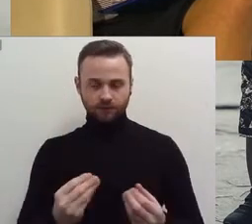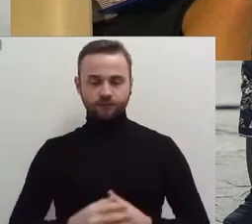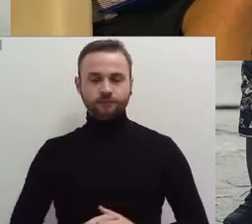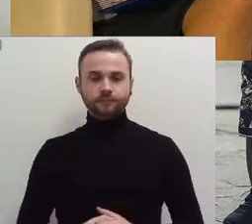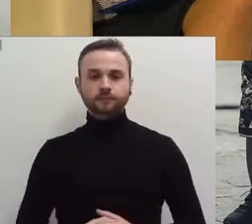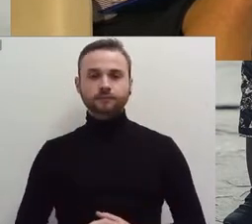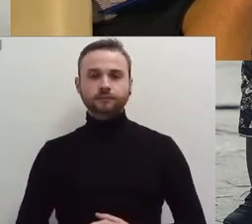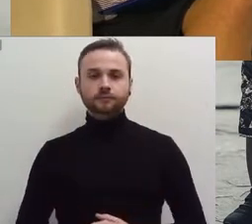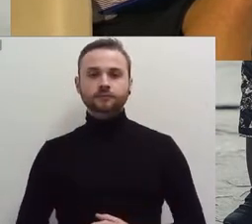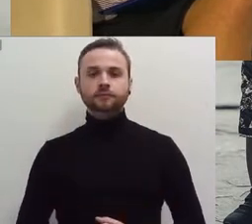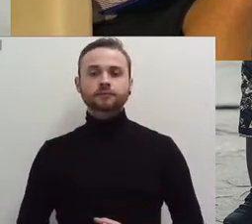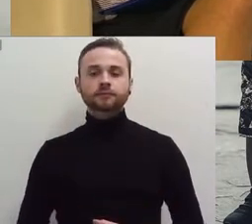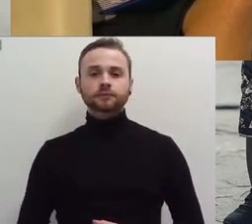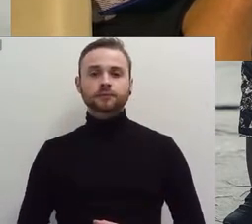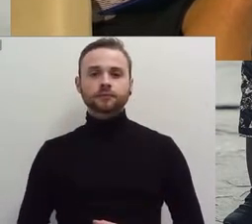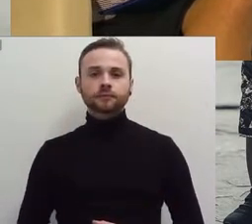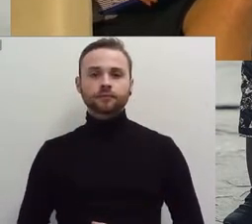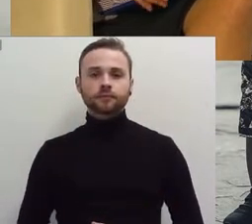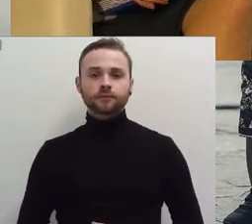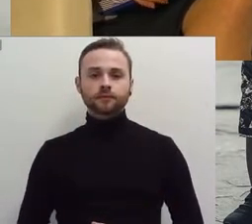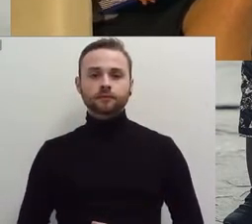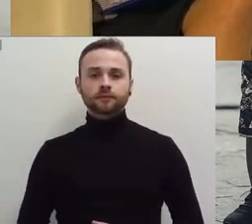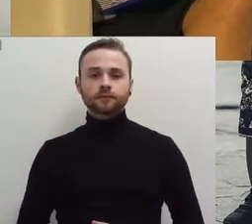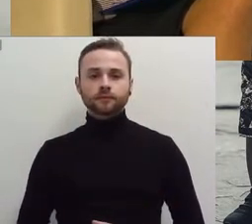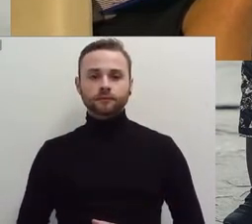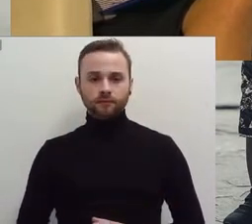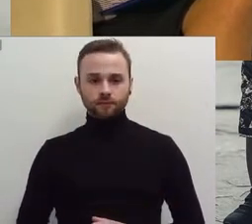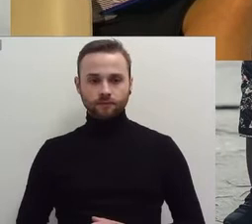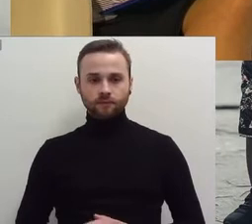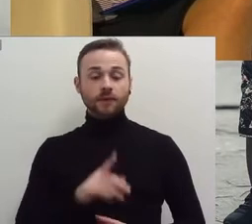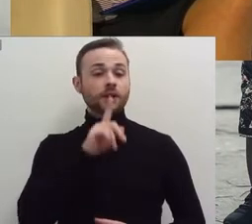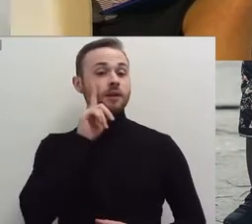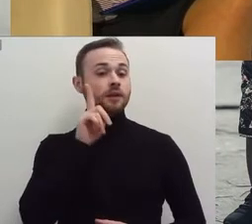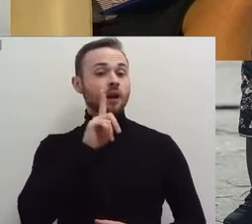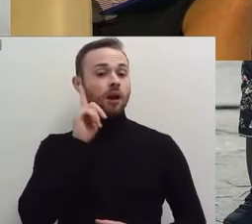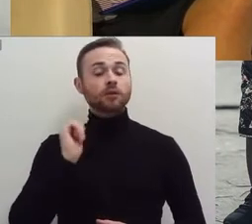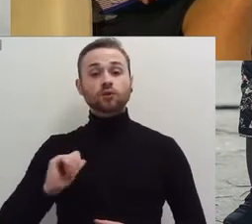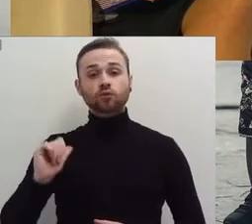what can they do during these holidays together. We put them in a white